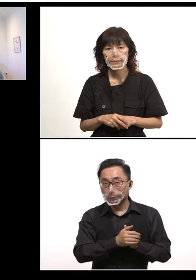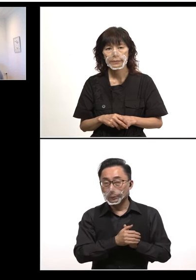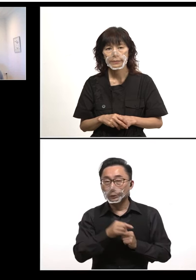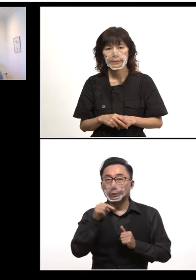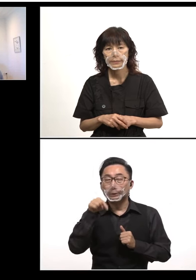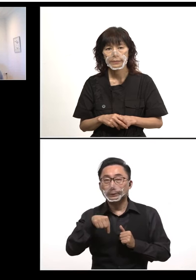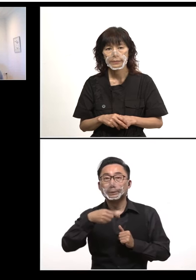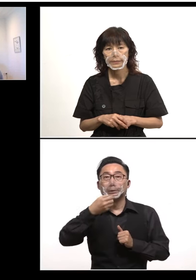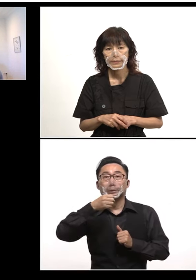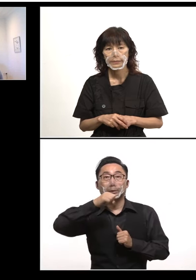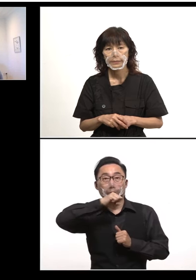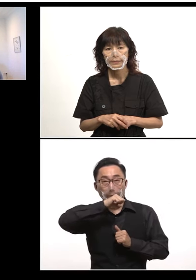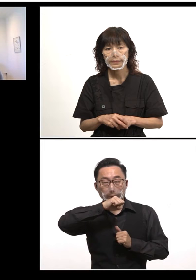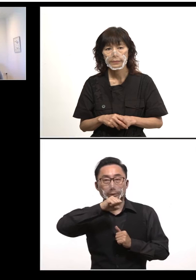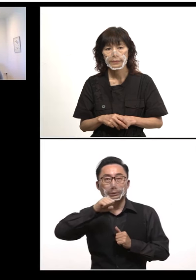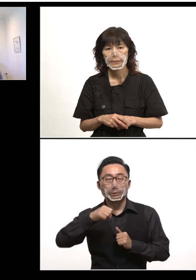now